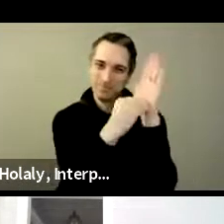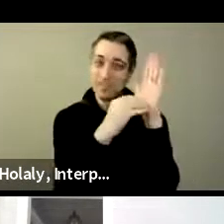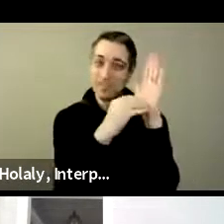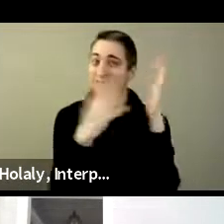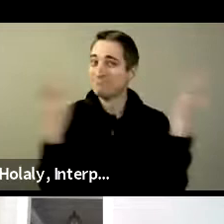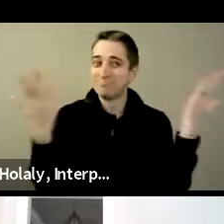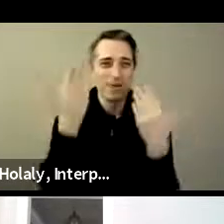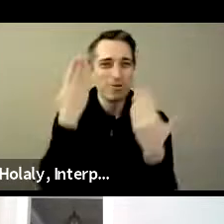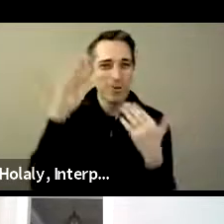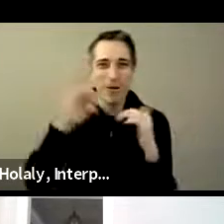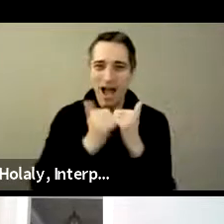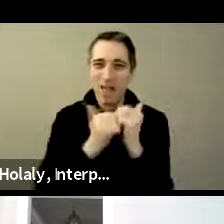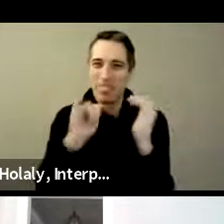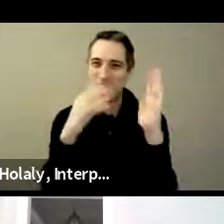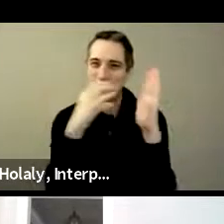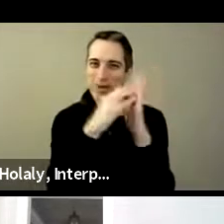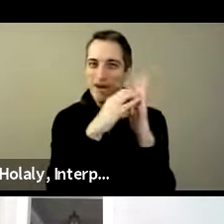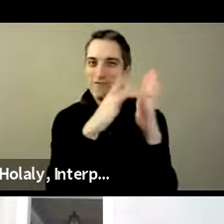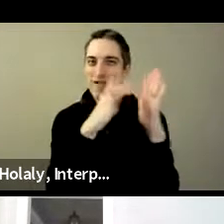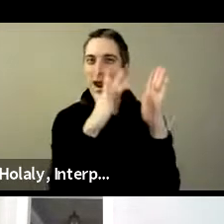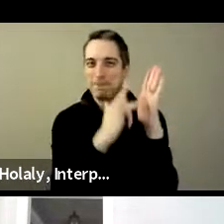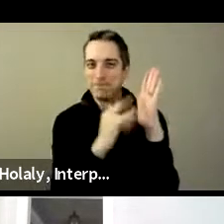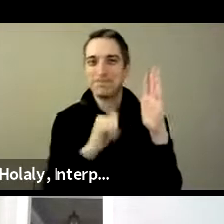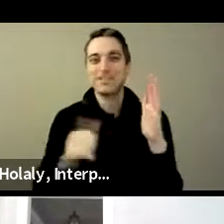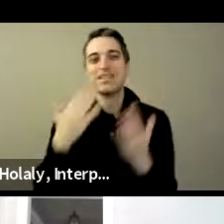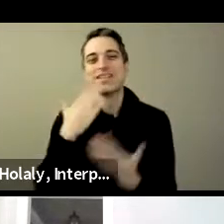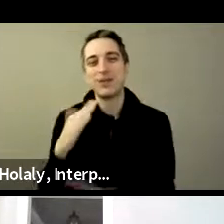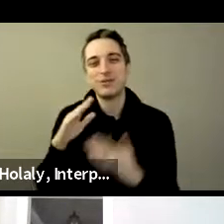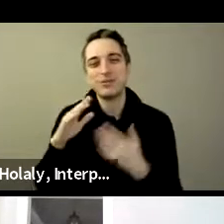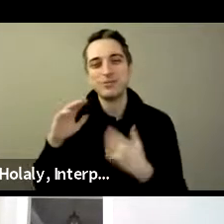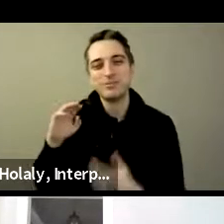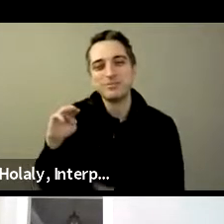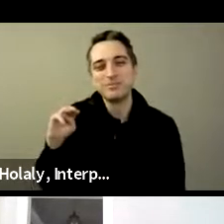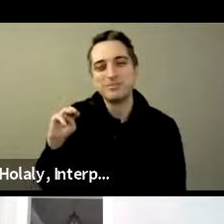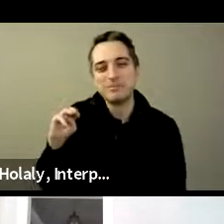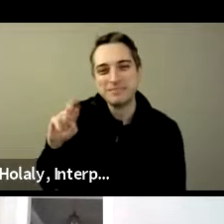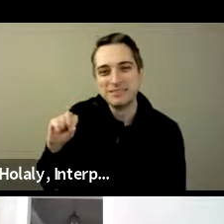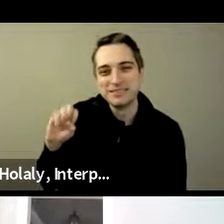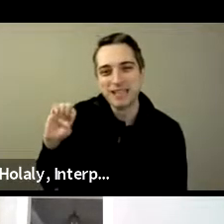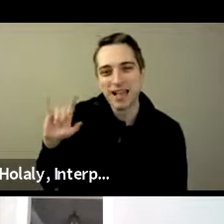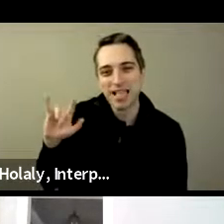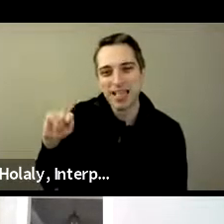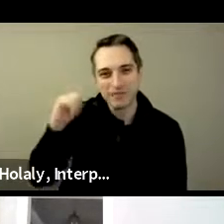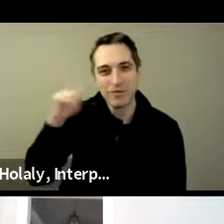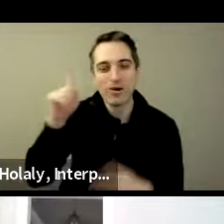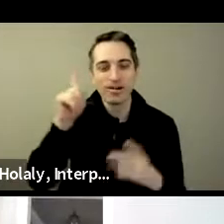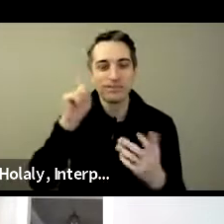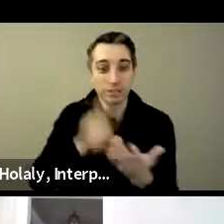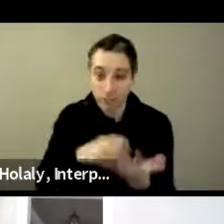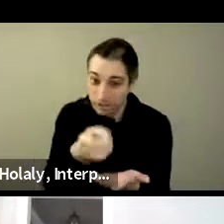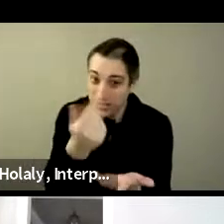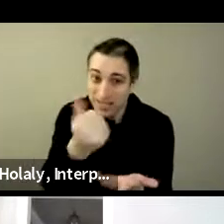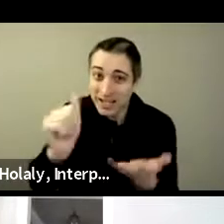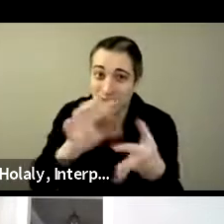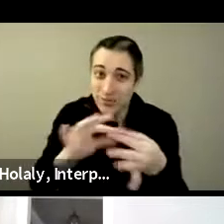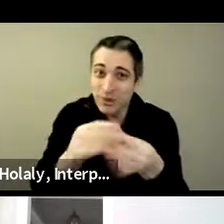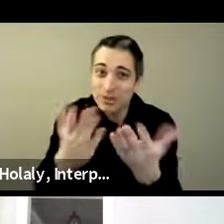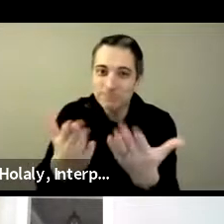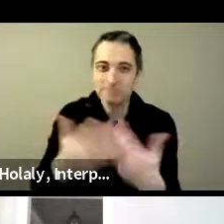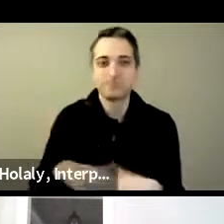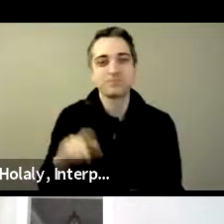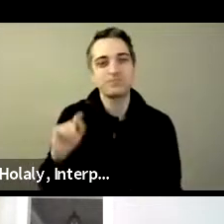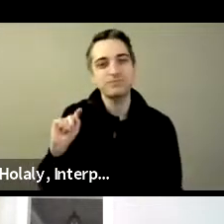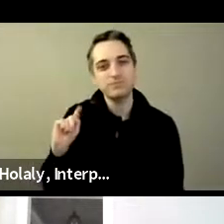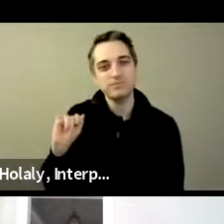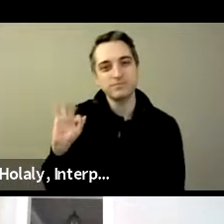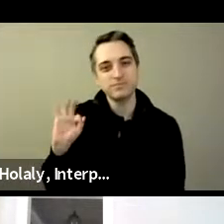somehow got omitted. And thank you, Ms. Elliott, for pointing that out while it was being read. Okay. Would you like to say a few words? Yes, I would. I